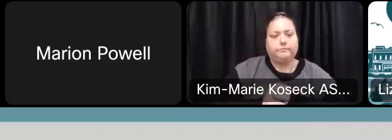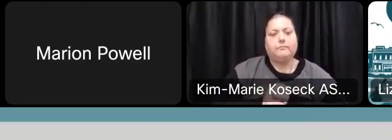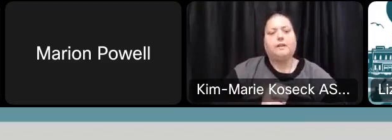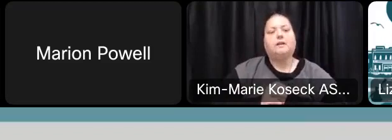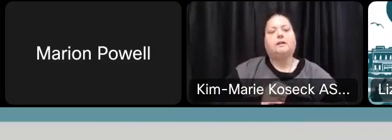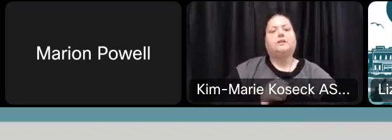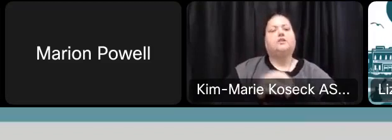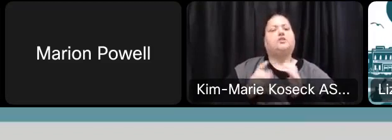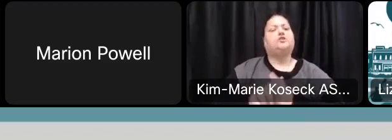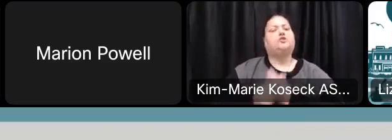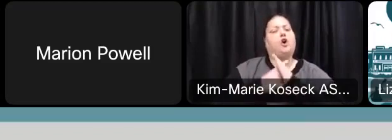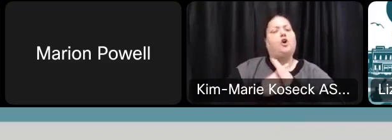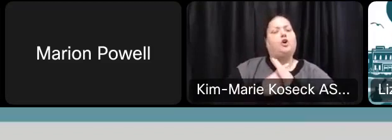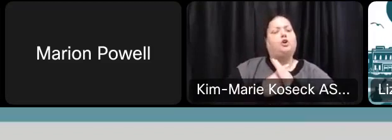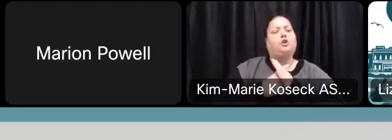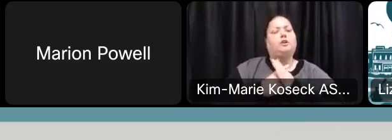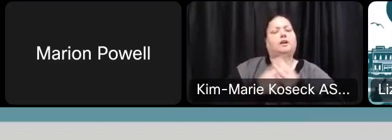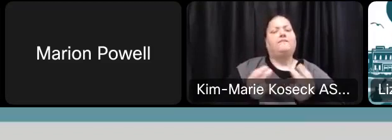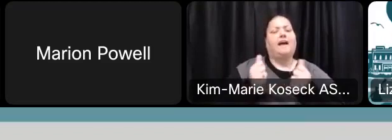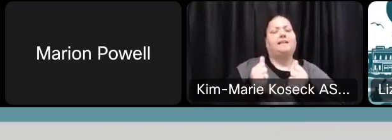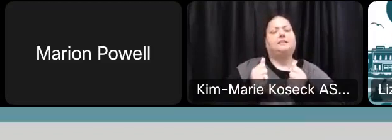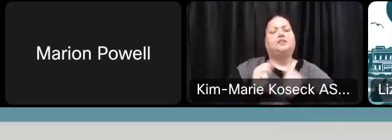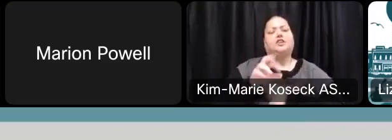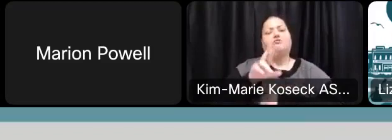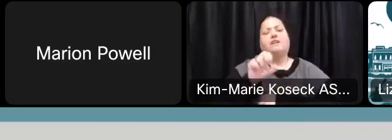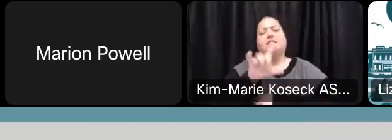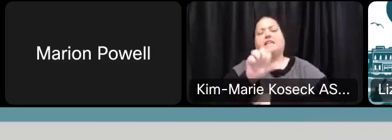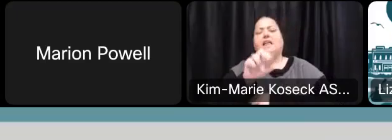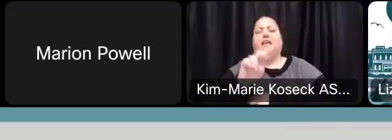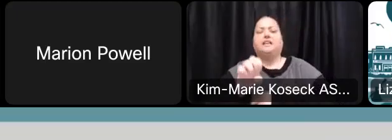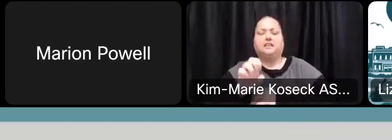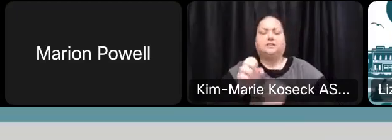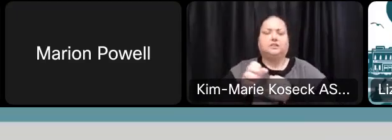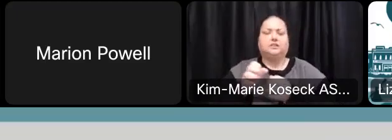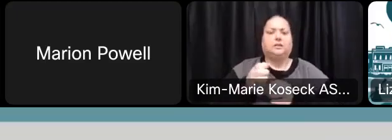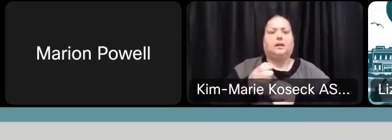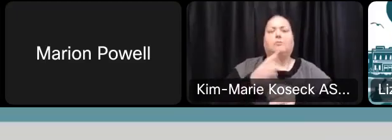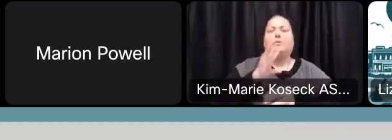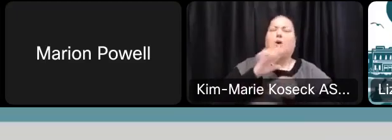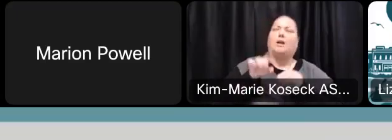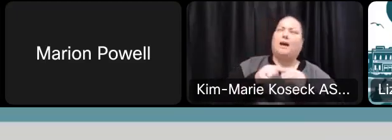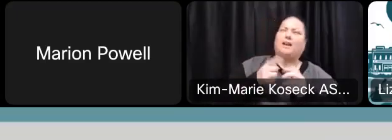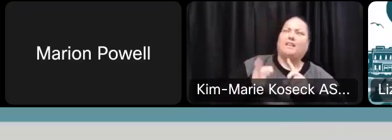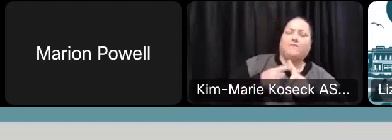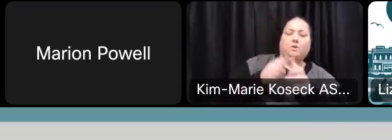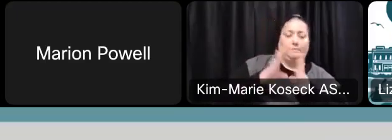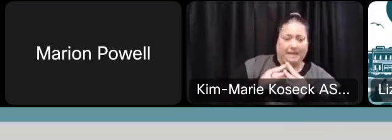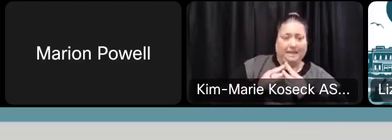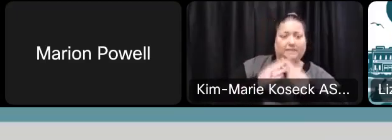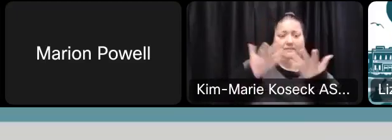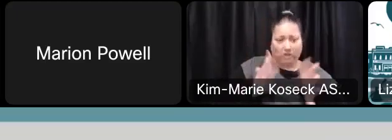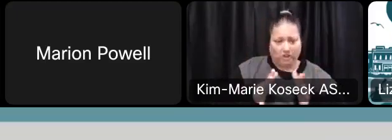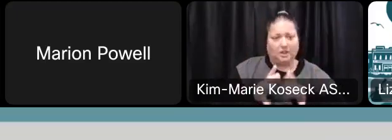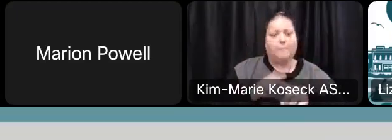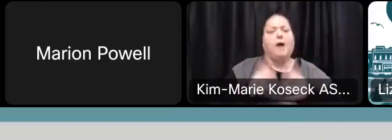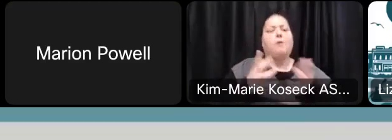So just to start off with a quick resiliency refresher, I know we spoke a little bit about resiliency in the first session, but we